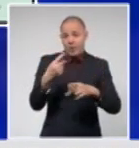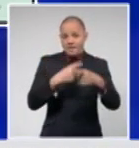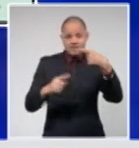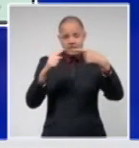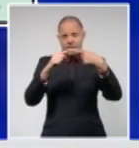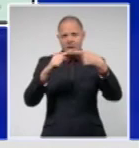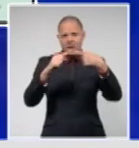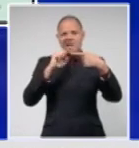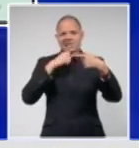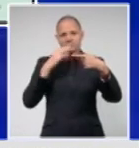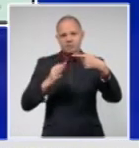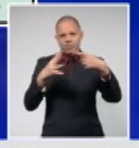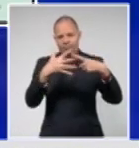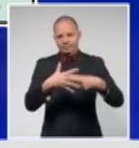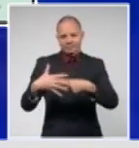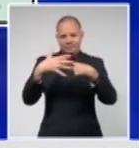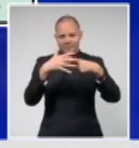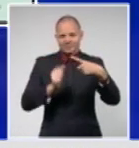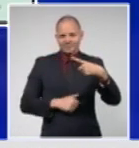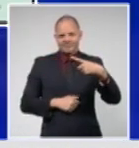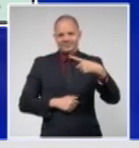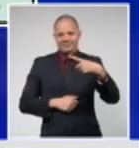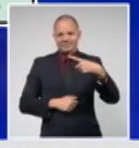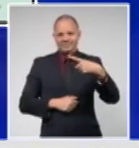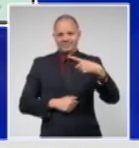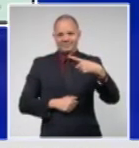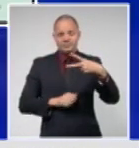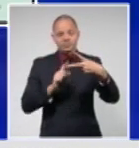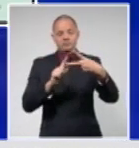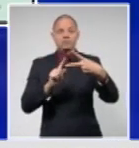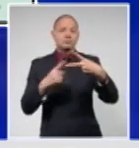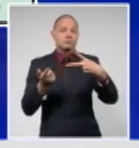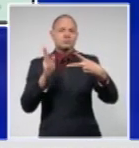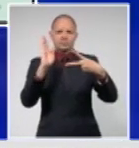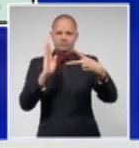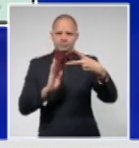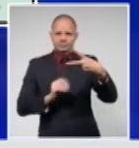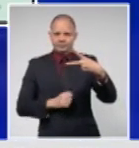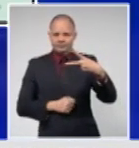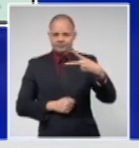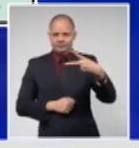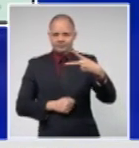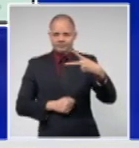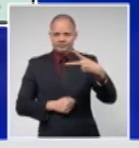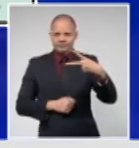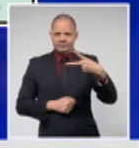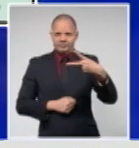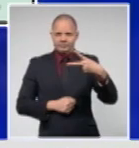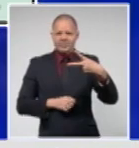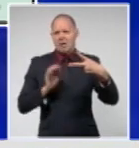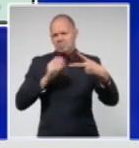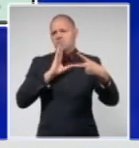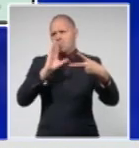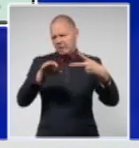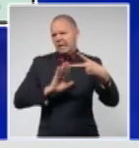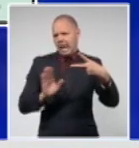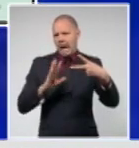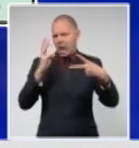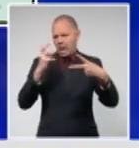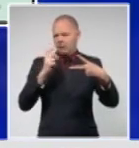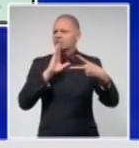to confirmed cases. Regarding mortality rates, Mexico's is high, standing